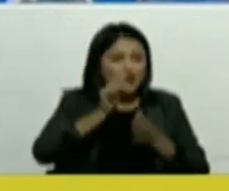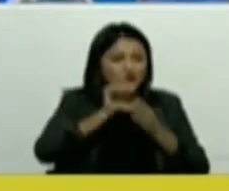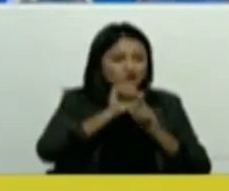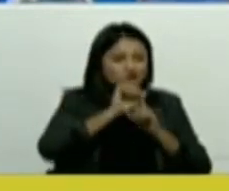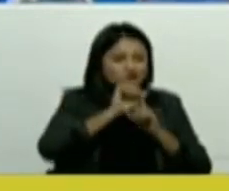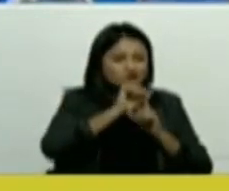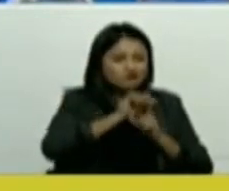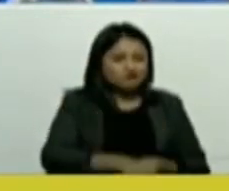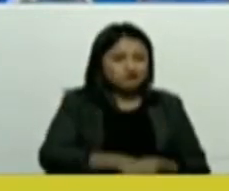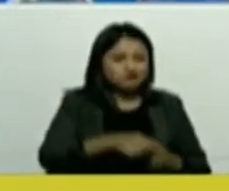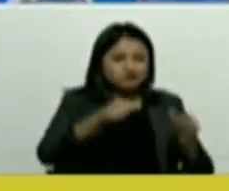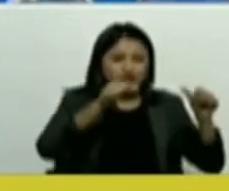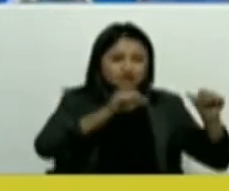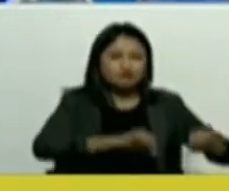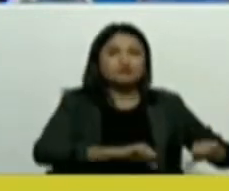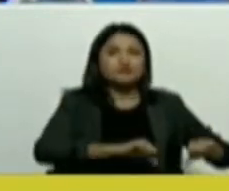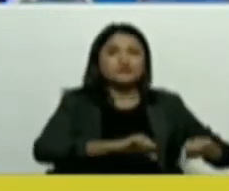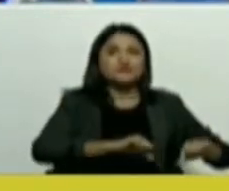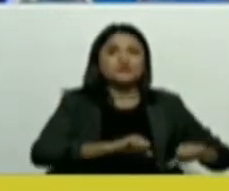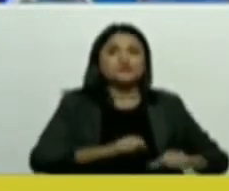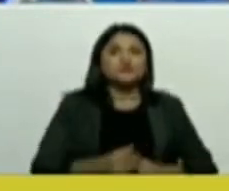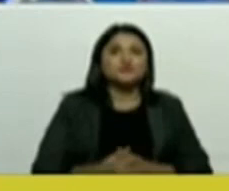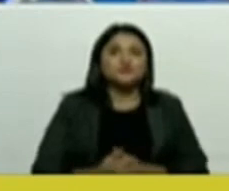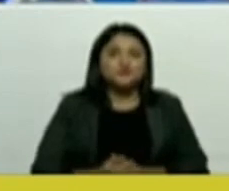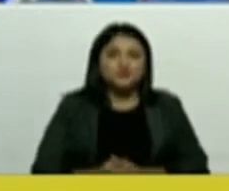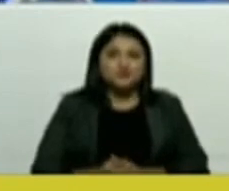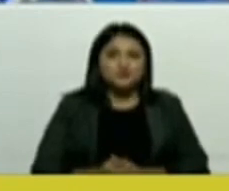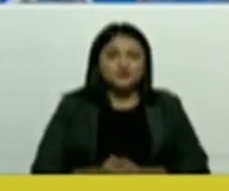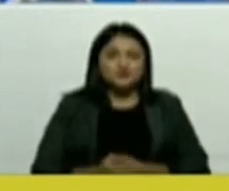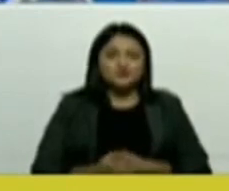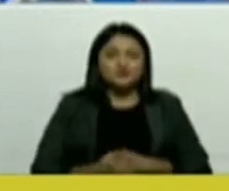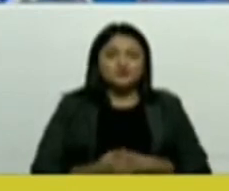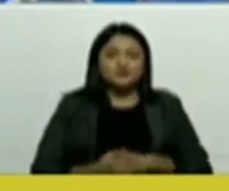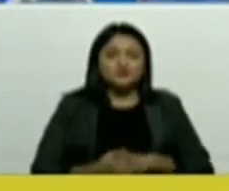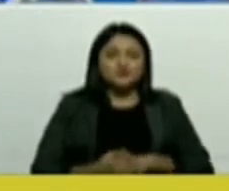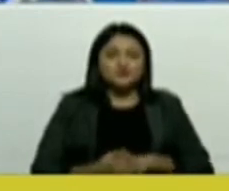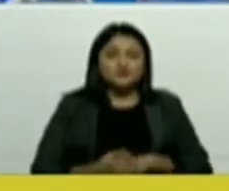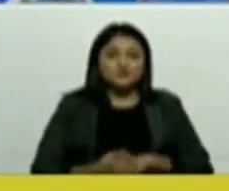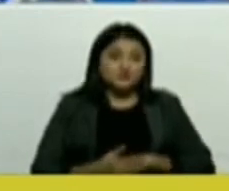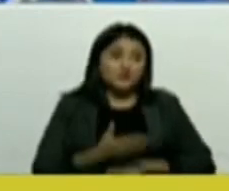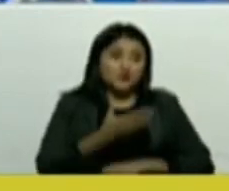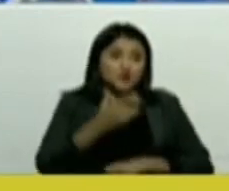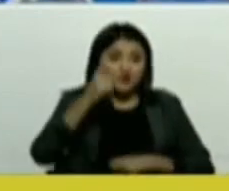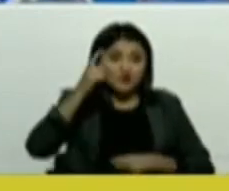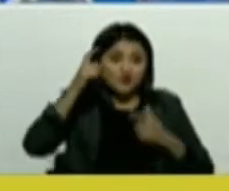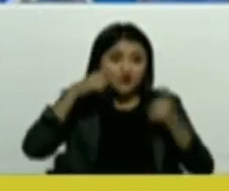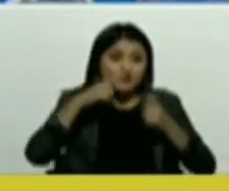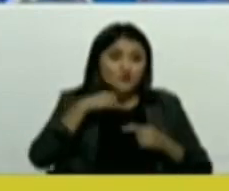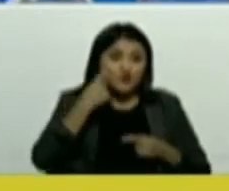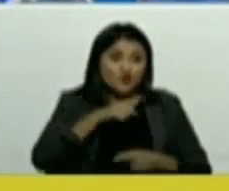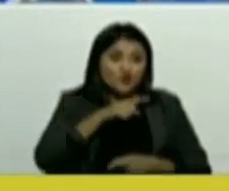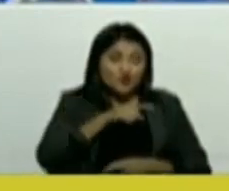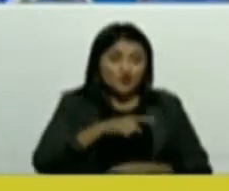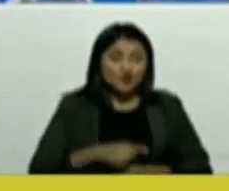sobrevivir. When he was dead. Cuando murió.